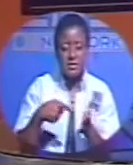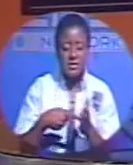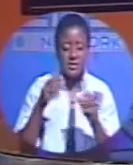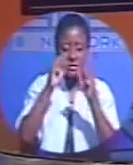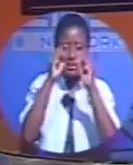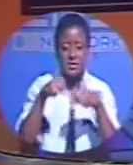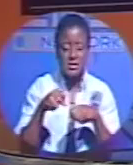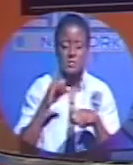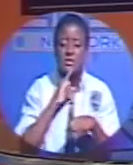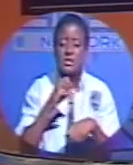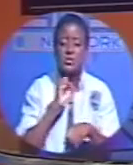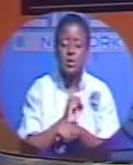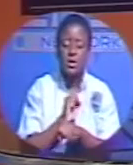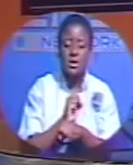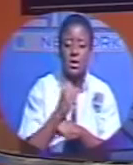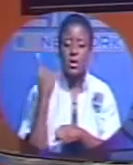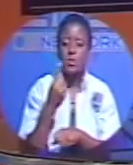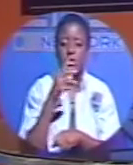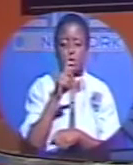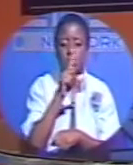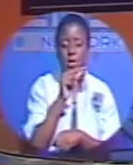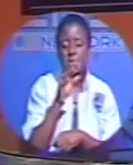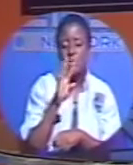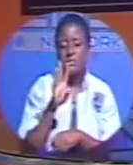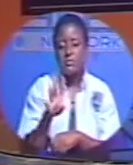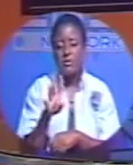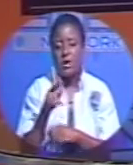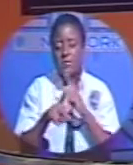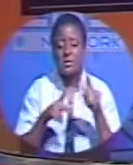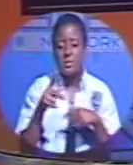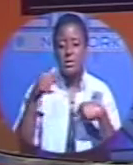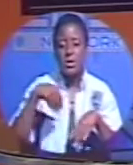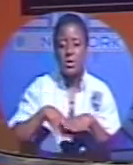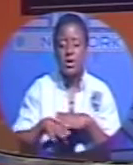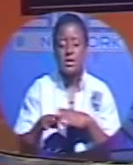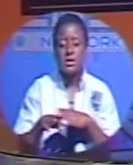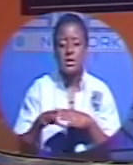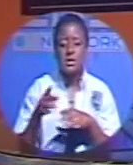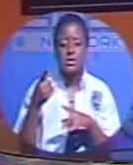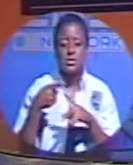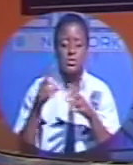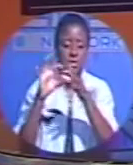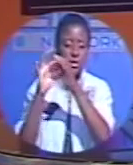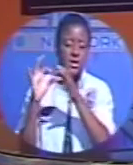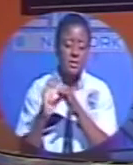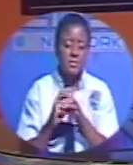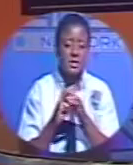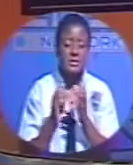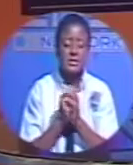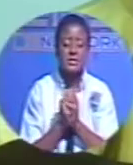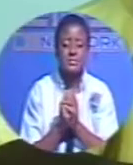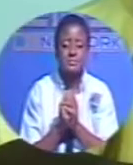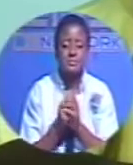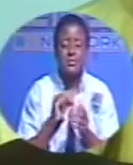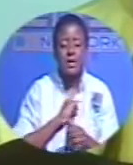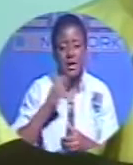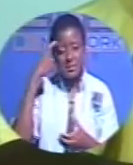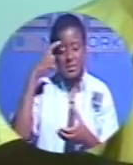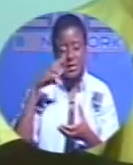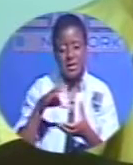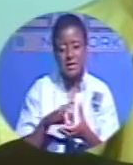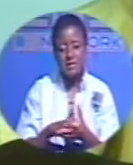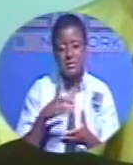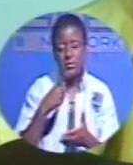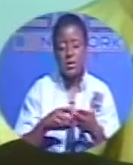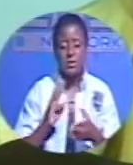only 24 made this year's London Games, a question we put to BOC Vice President Roy Colebrook. I believe what